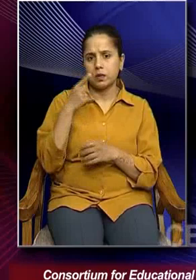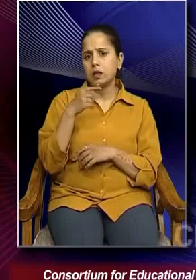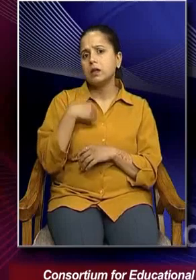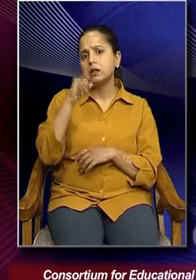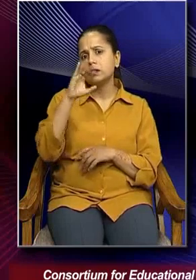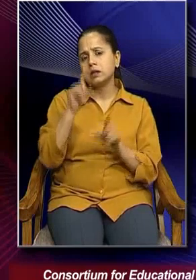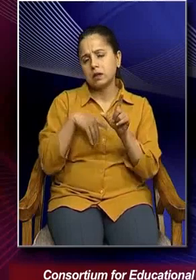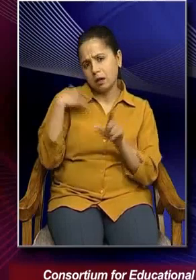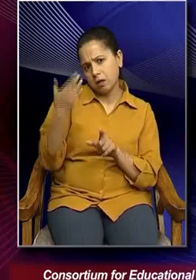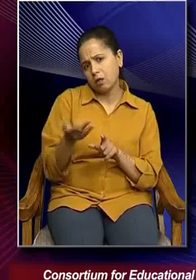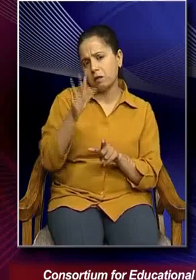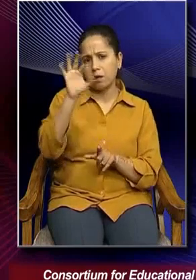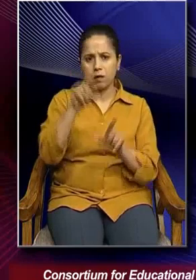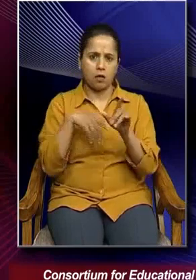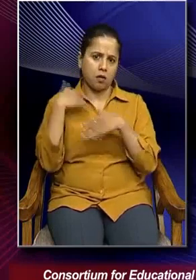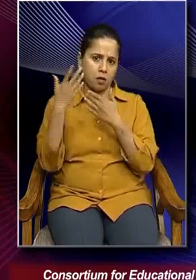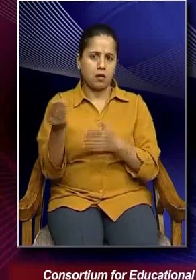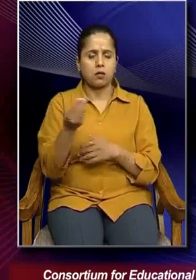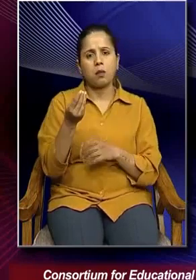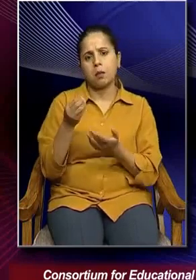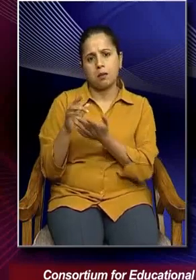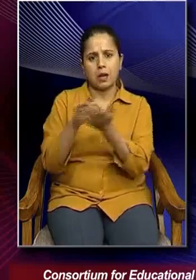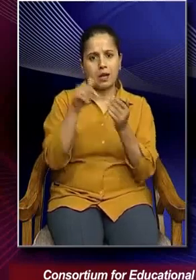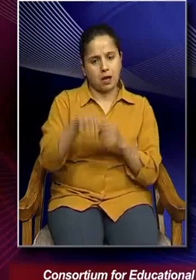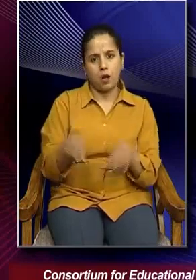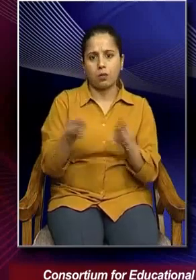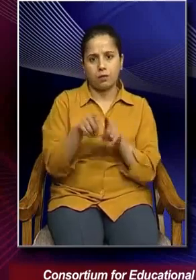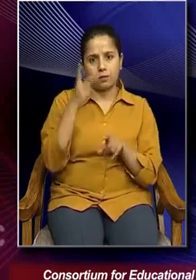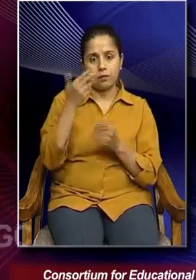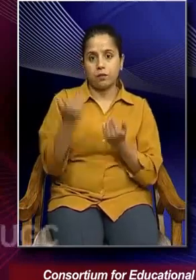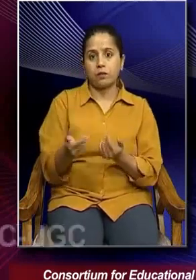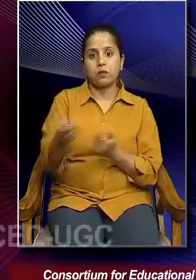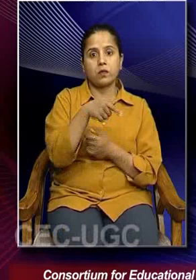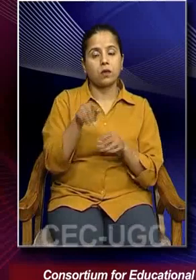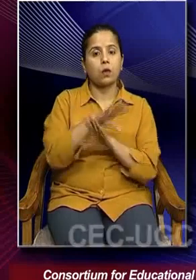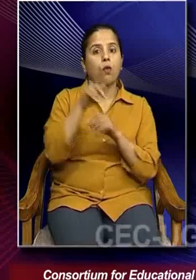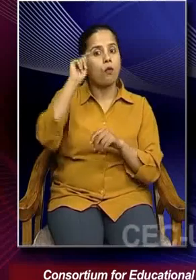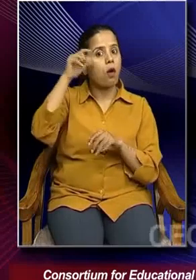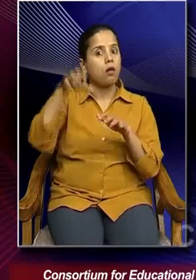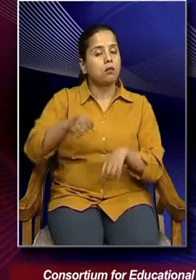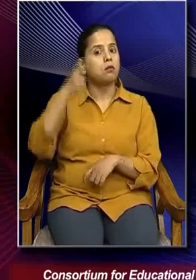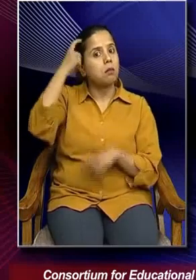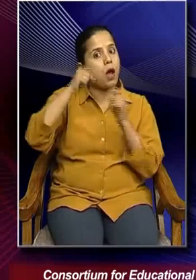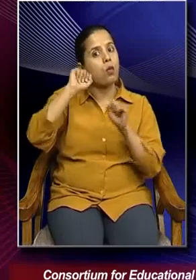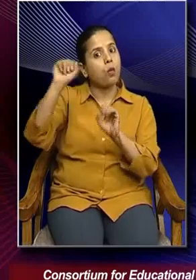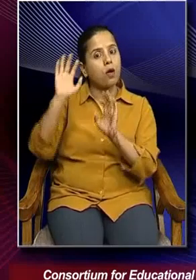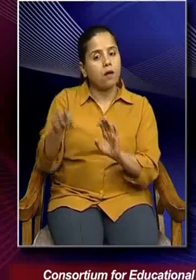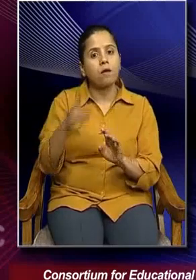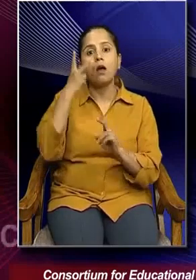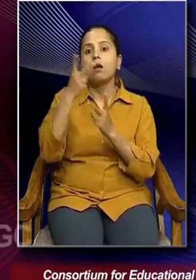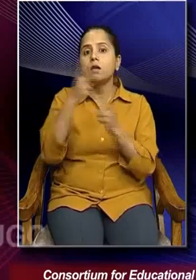years or 50 years, or even in some places today, there has been a colonial mindset in terms of delivery